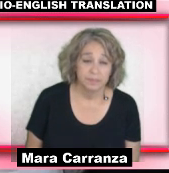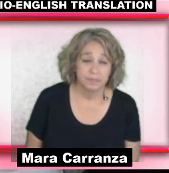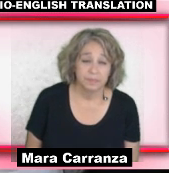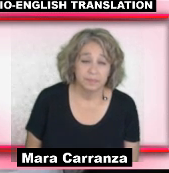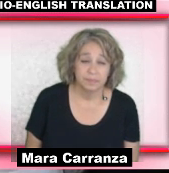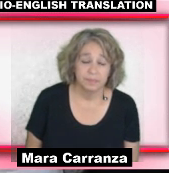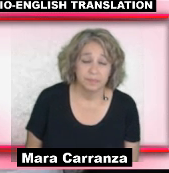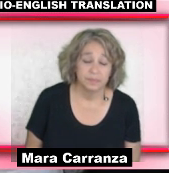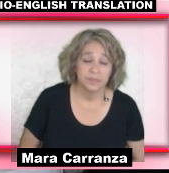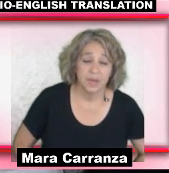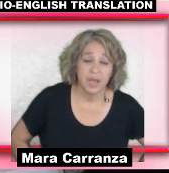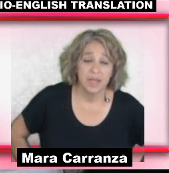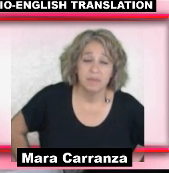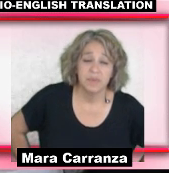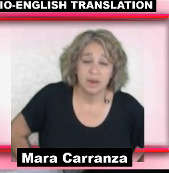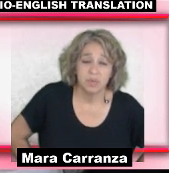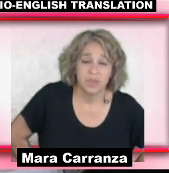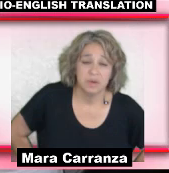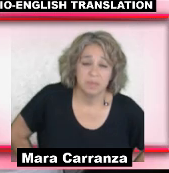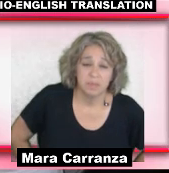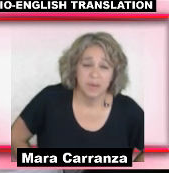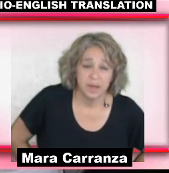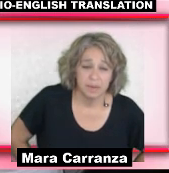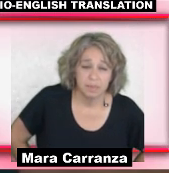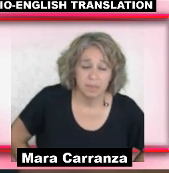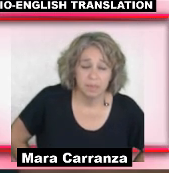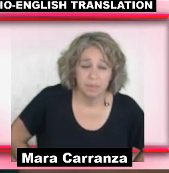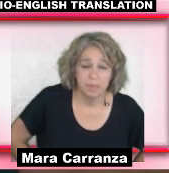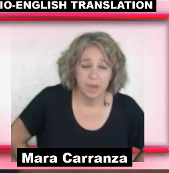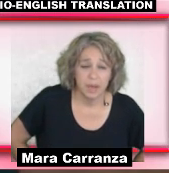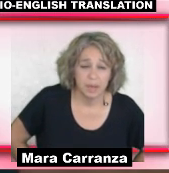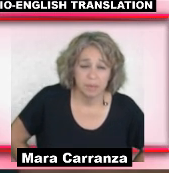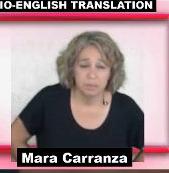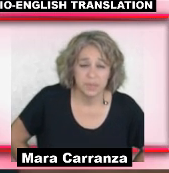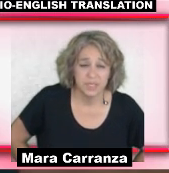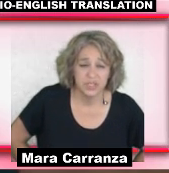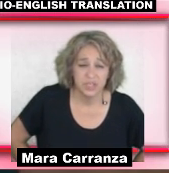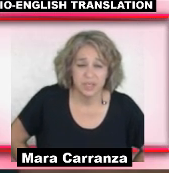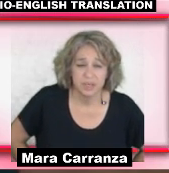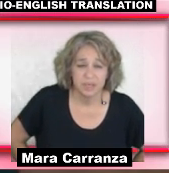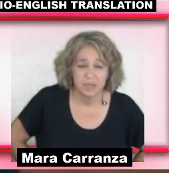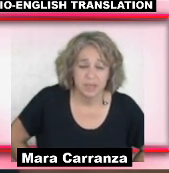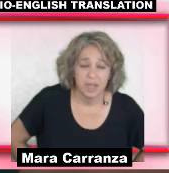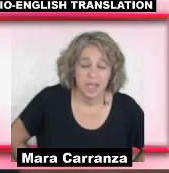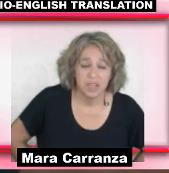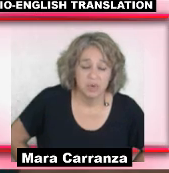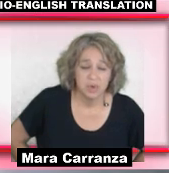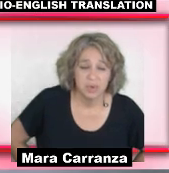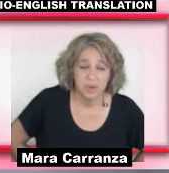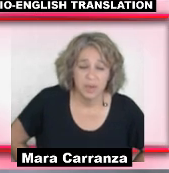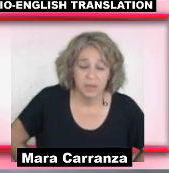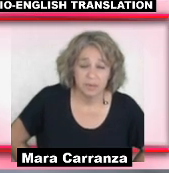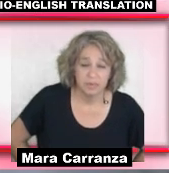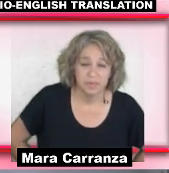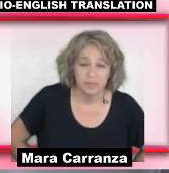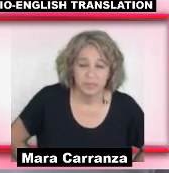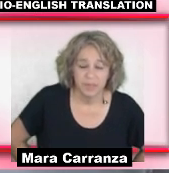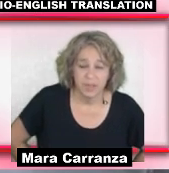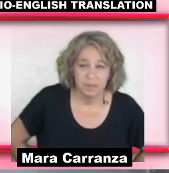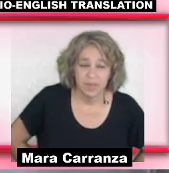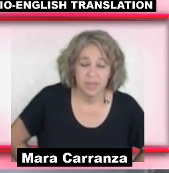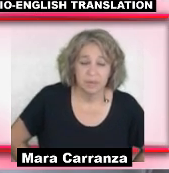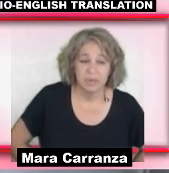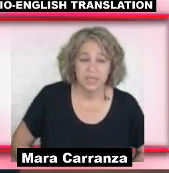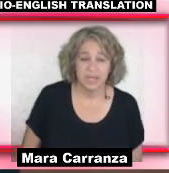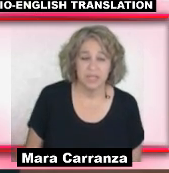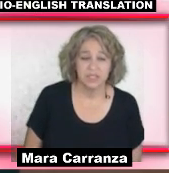Yo estoy aquí en mi papel, eh? I am here within my tuyo, position, y haces bien, and you are doing ya, well ese es